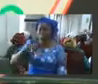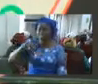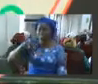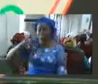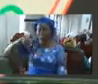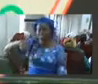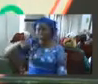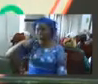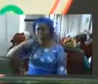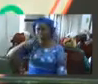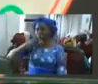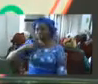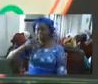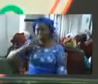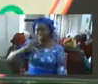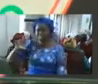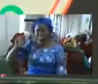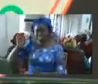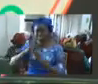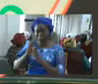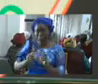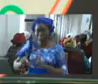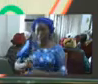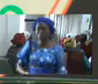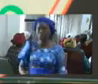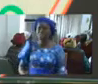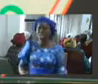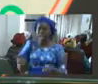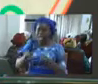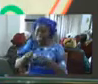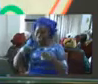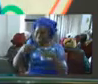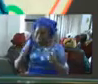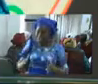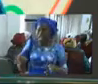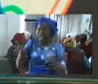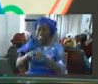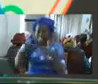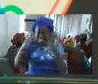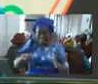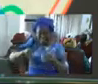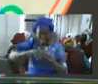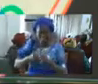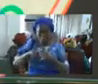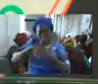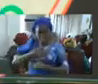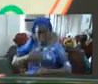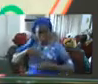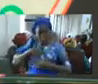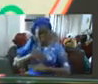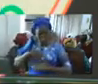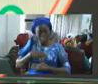to rejoice. And as the enemies began to rejoice, the power of God came